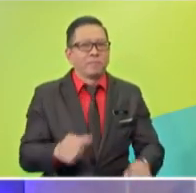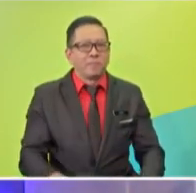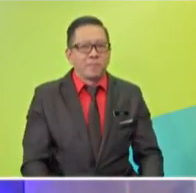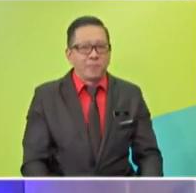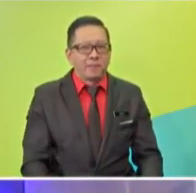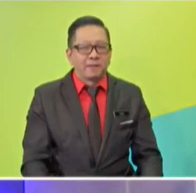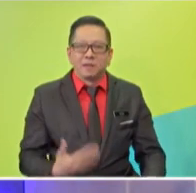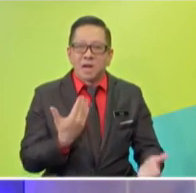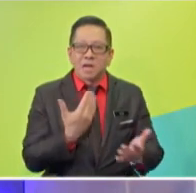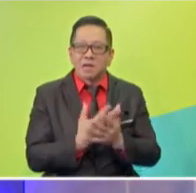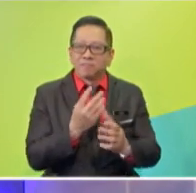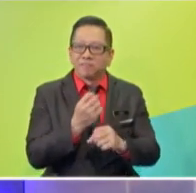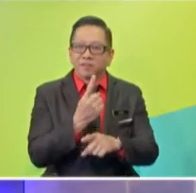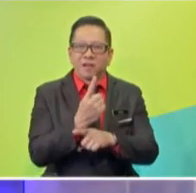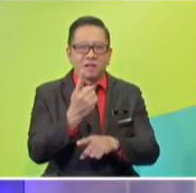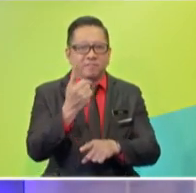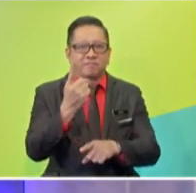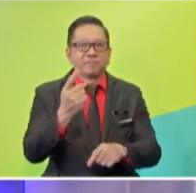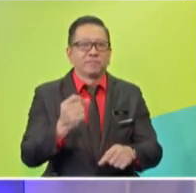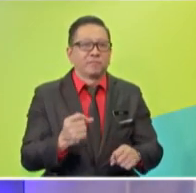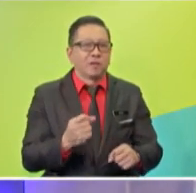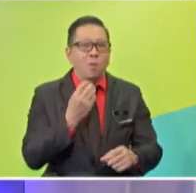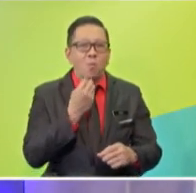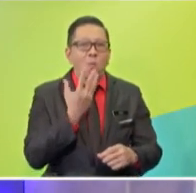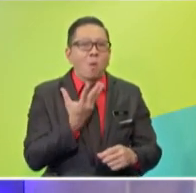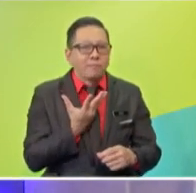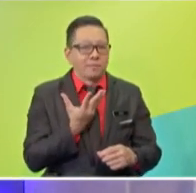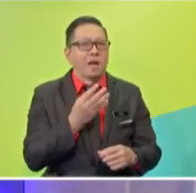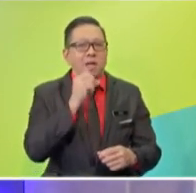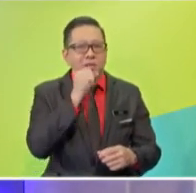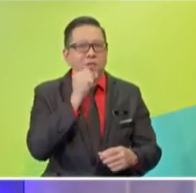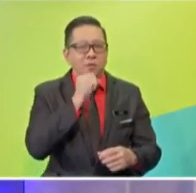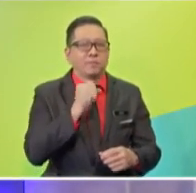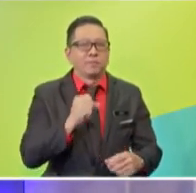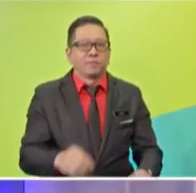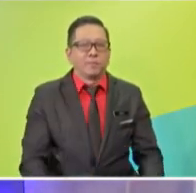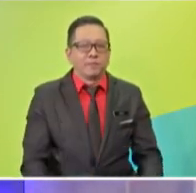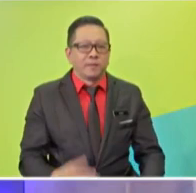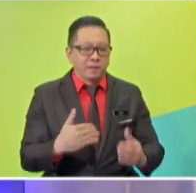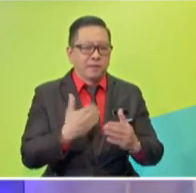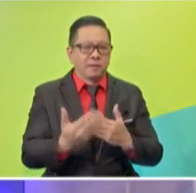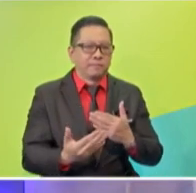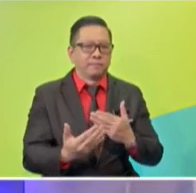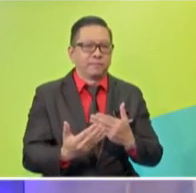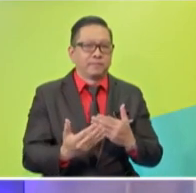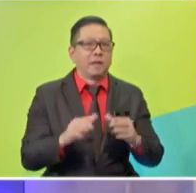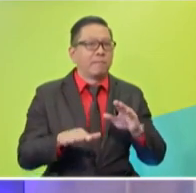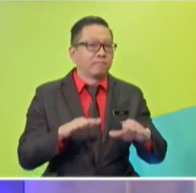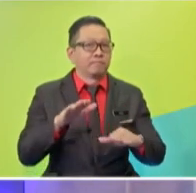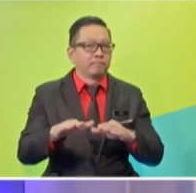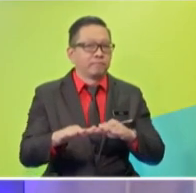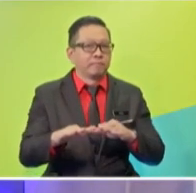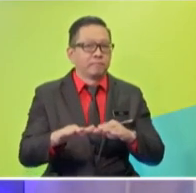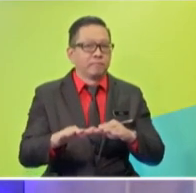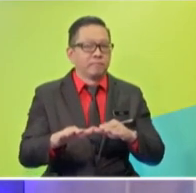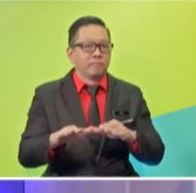got it right. The second step is warm the ice cream a little. Okay. Next step. All right, let's hear